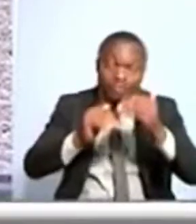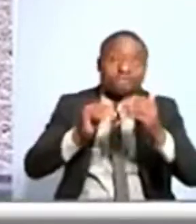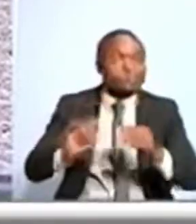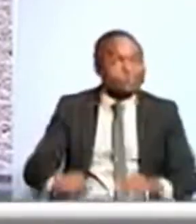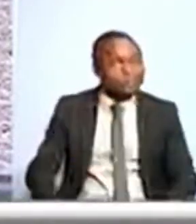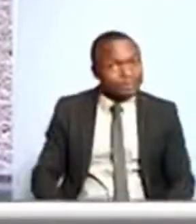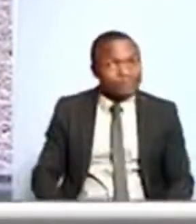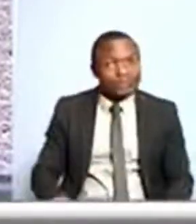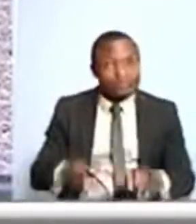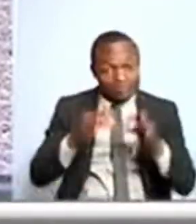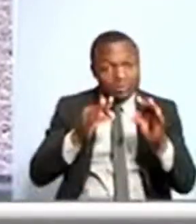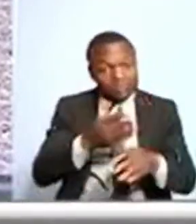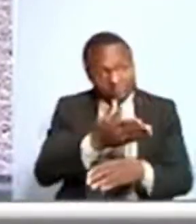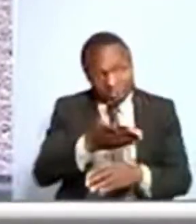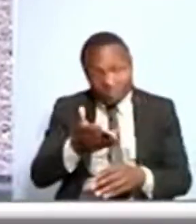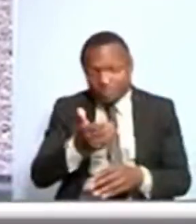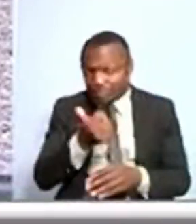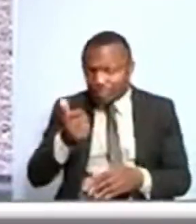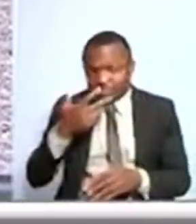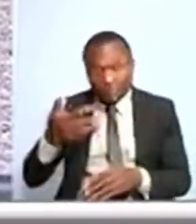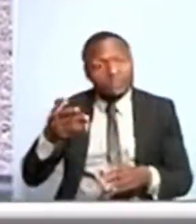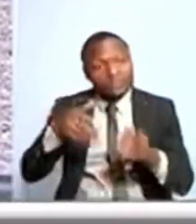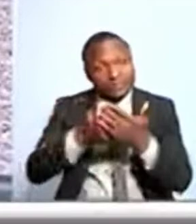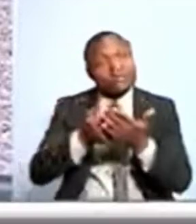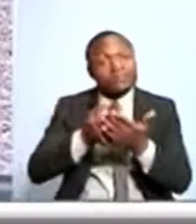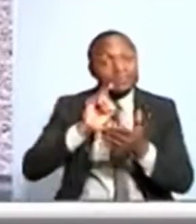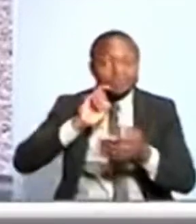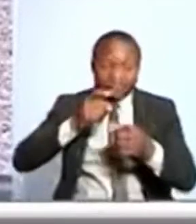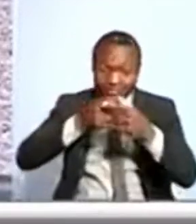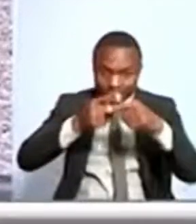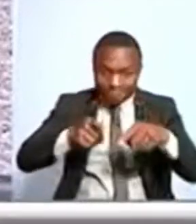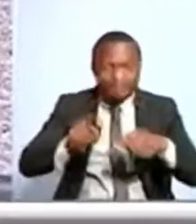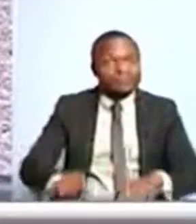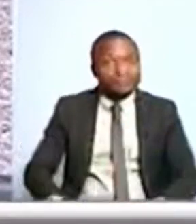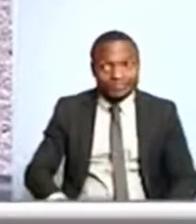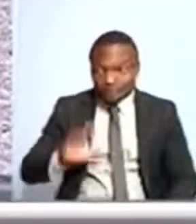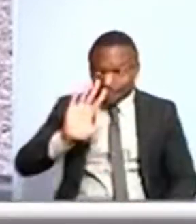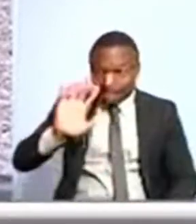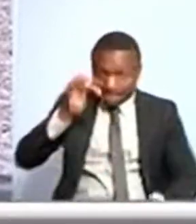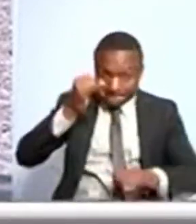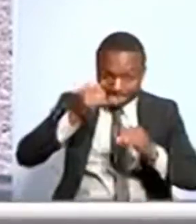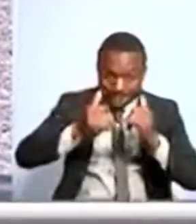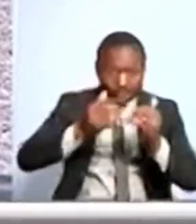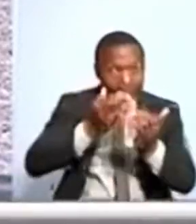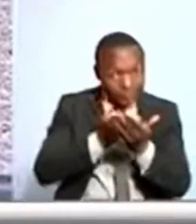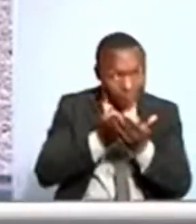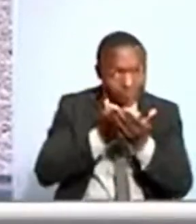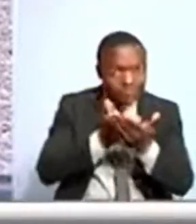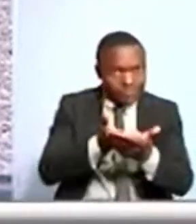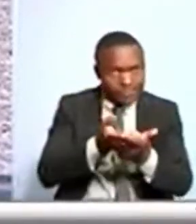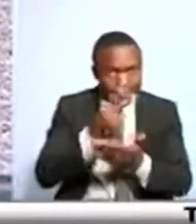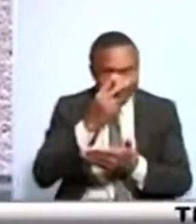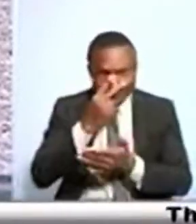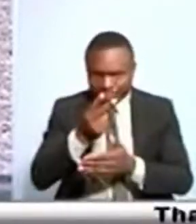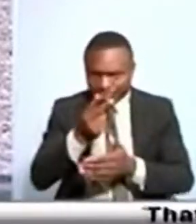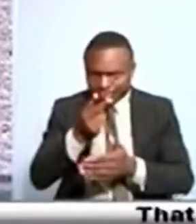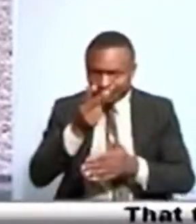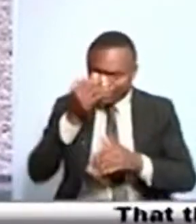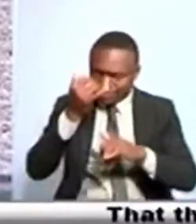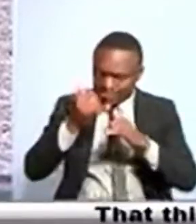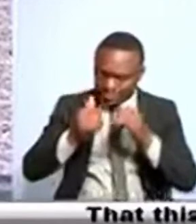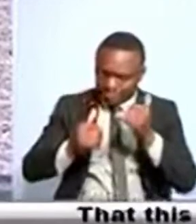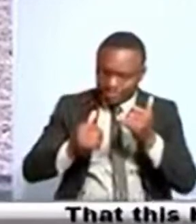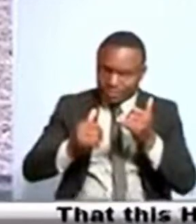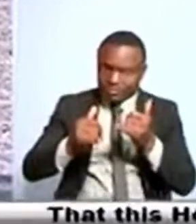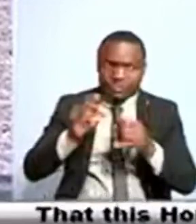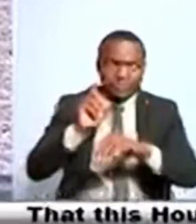if anything, that's how it should be, Madam Speaker. Then, in my final submission, I've taken all the, almost